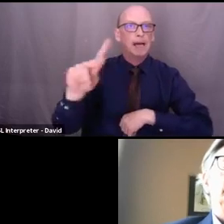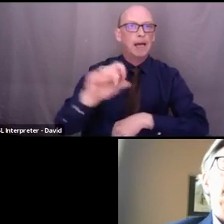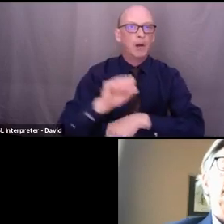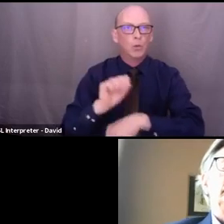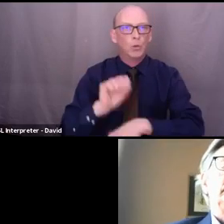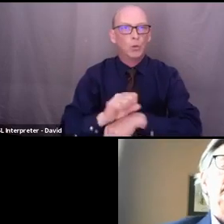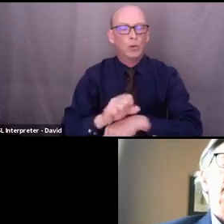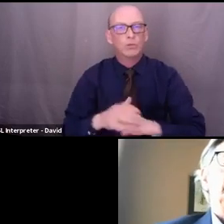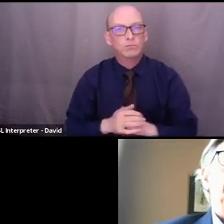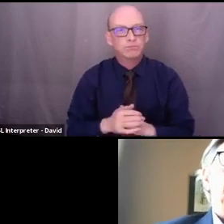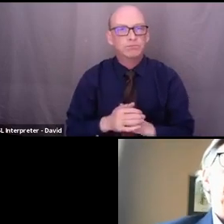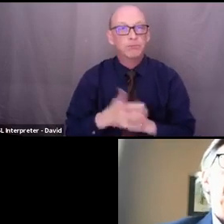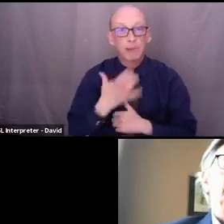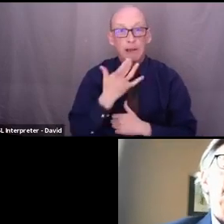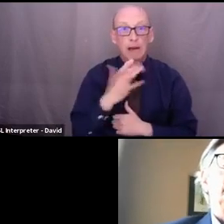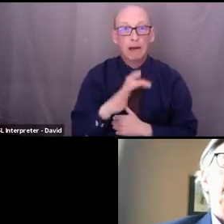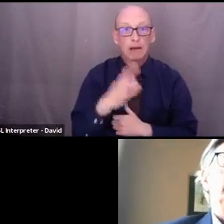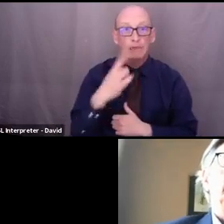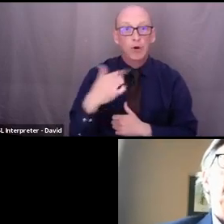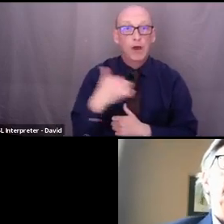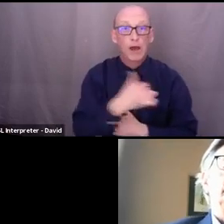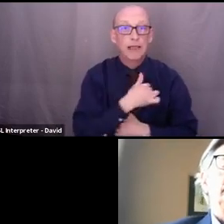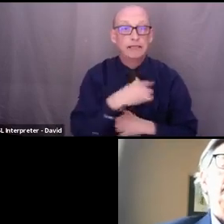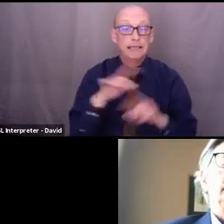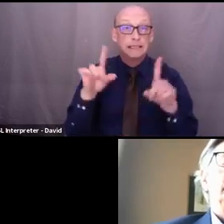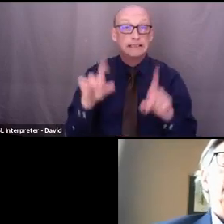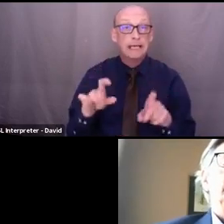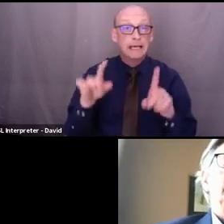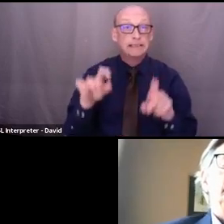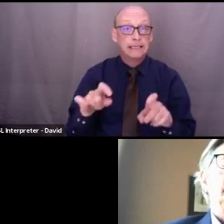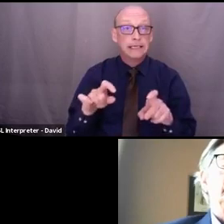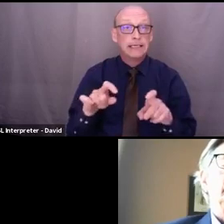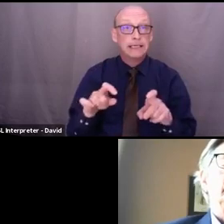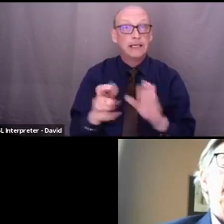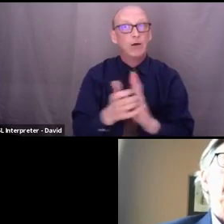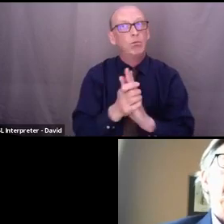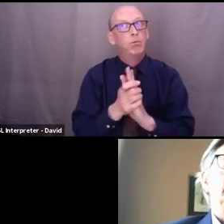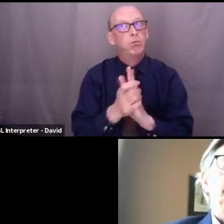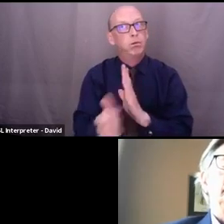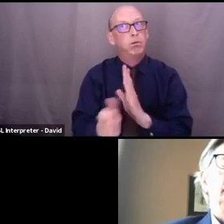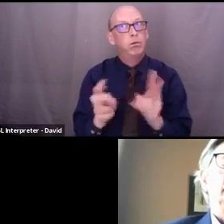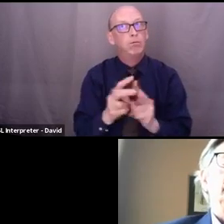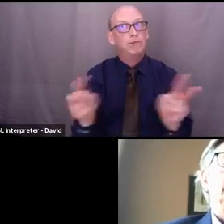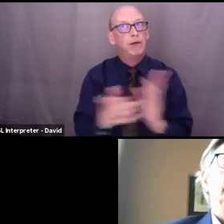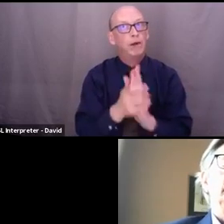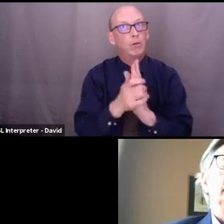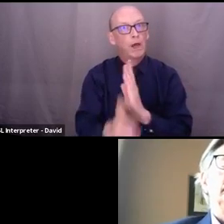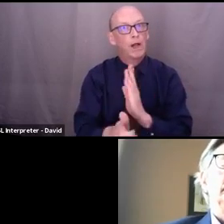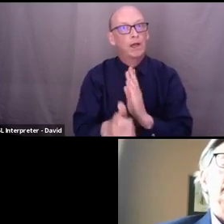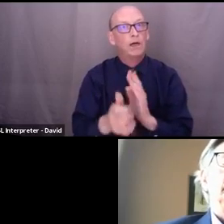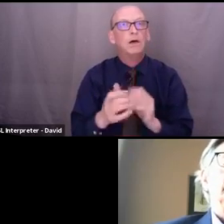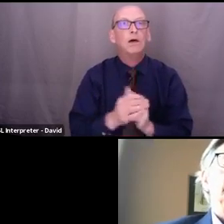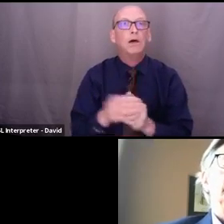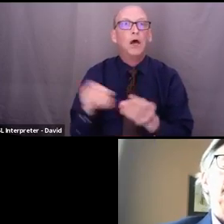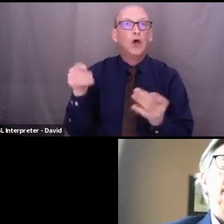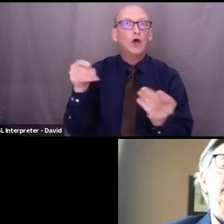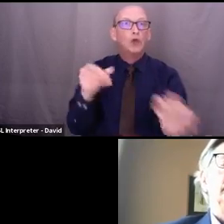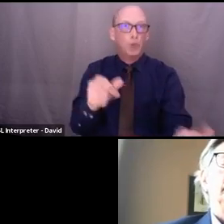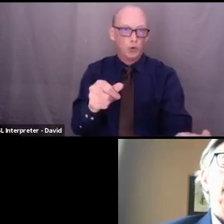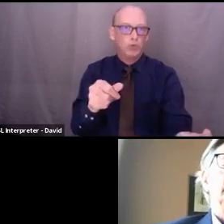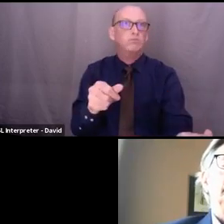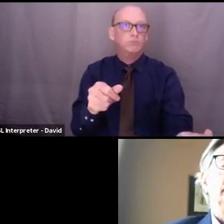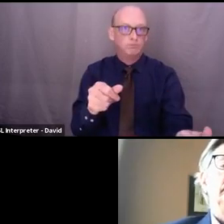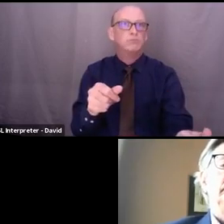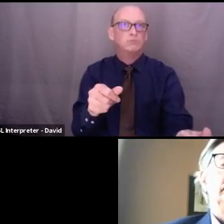So fortunately, the testing has been going very, very well, and it's been going smoothly.